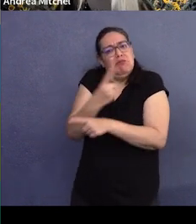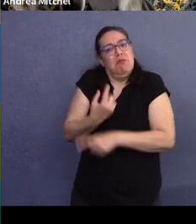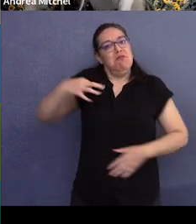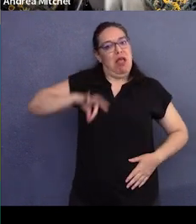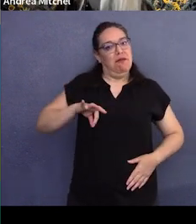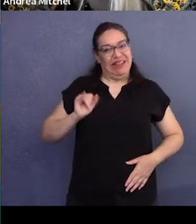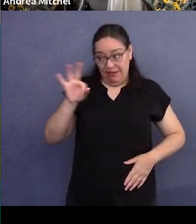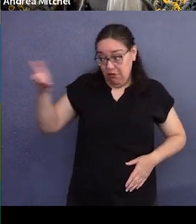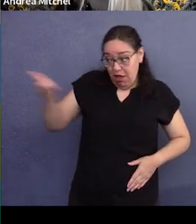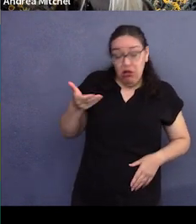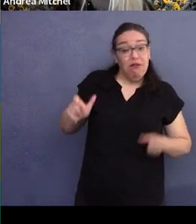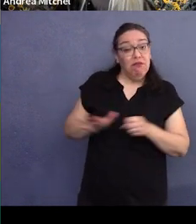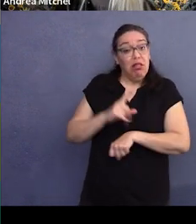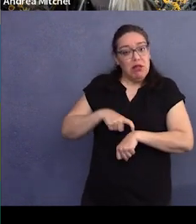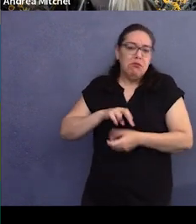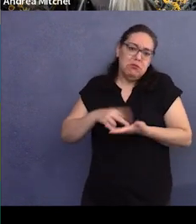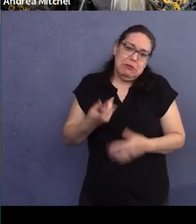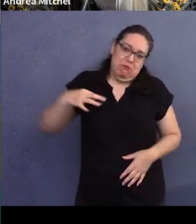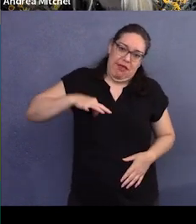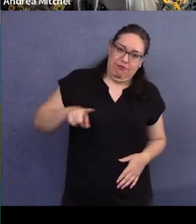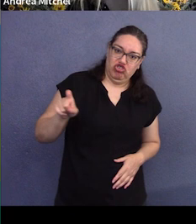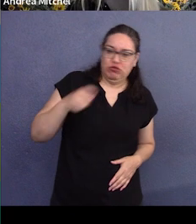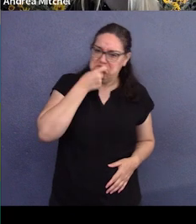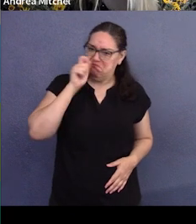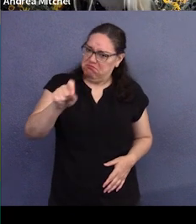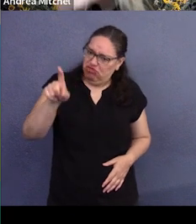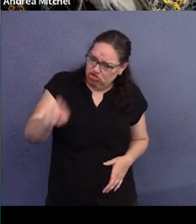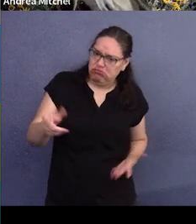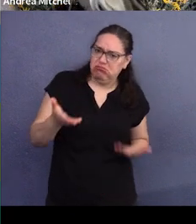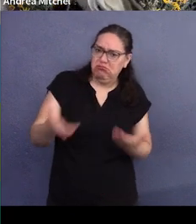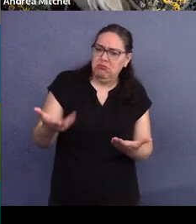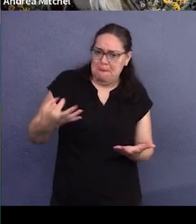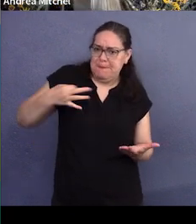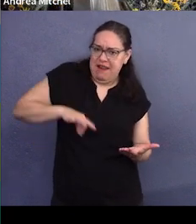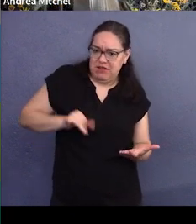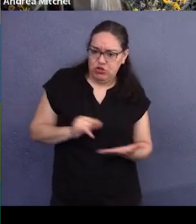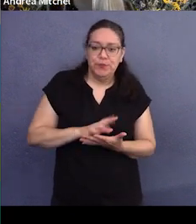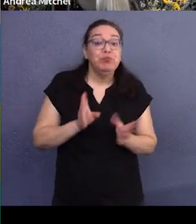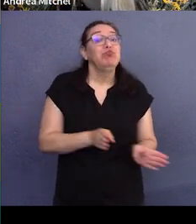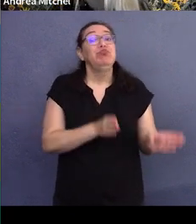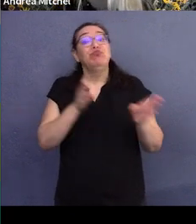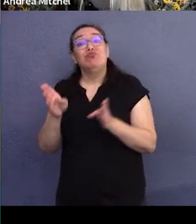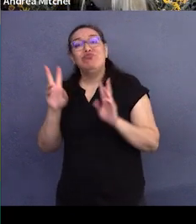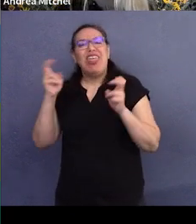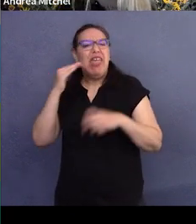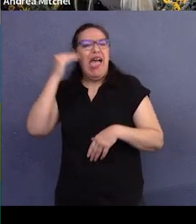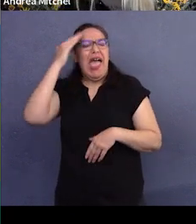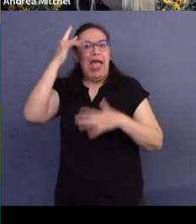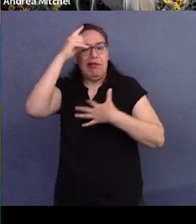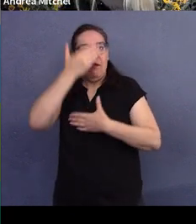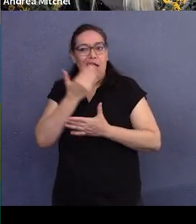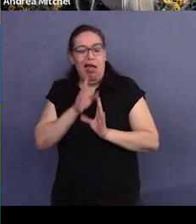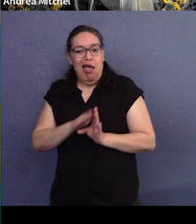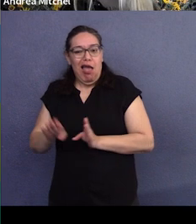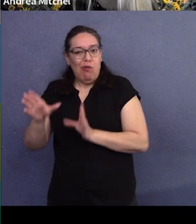benefits, period. So when you're looking at this, these are some off to the head side. These are some